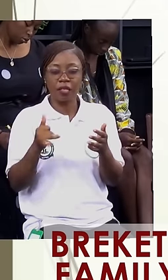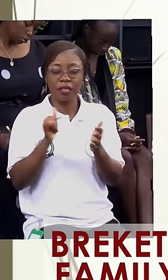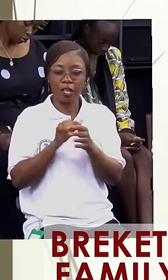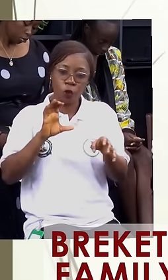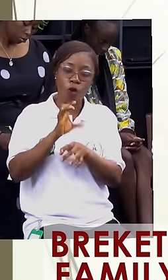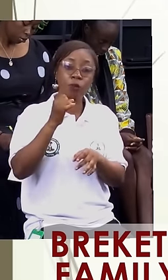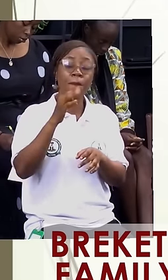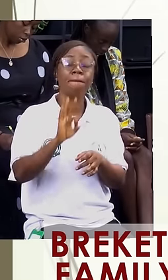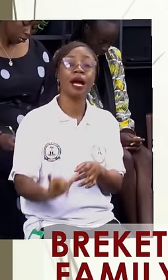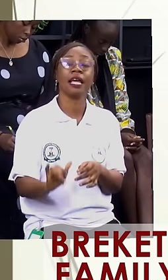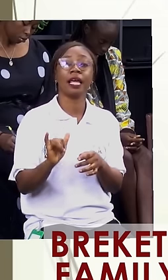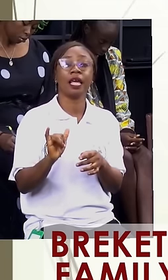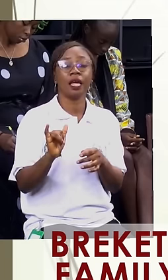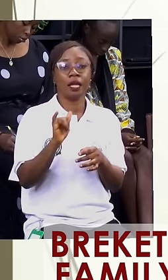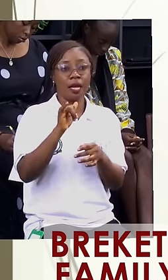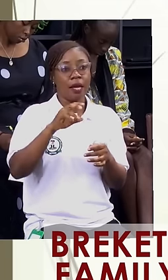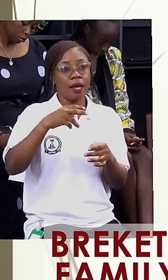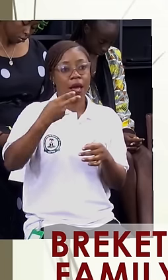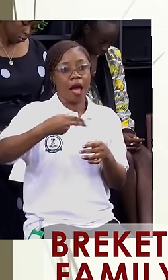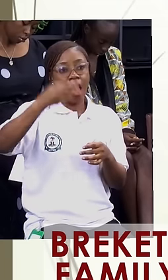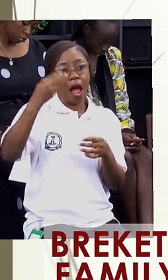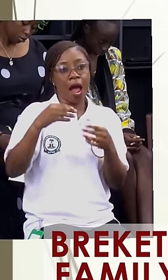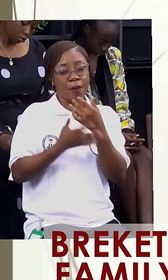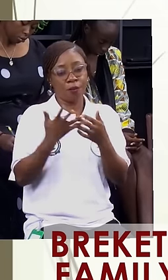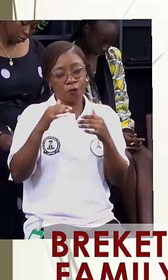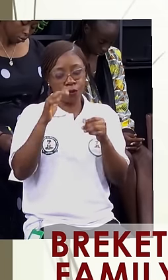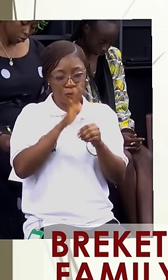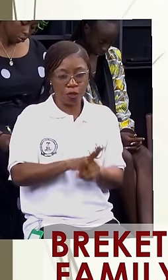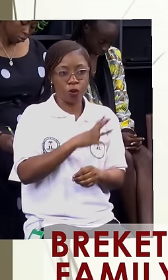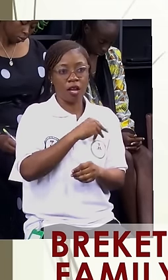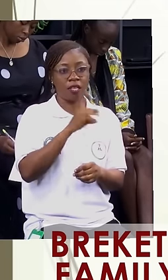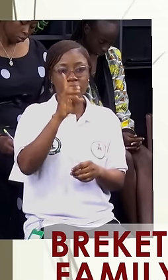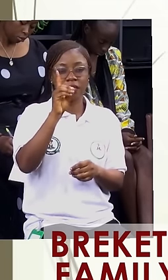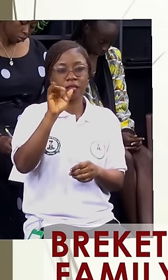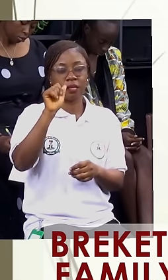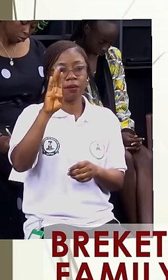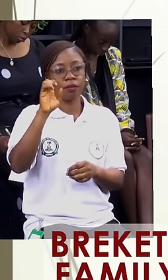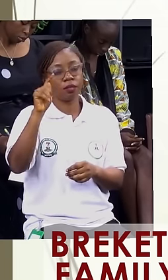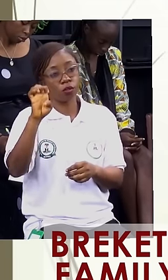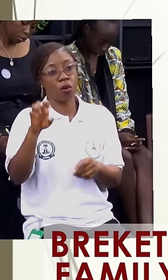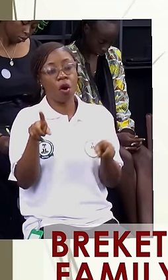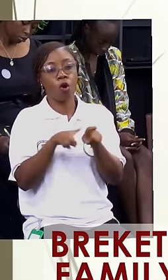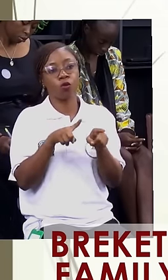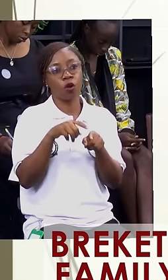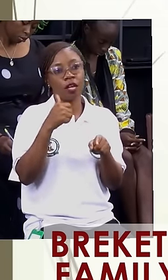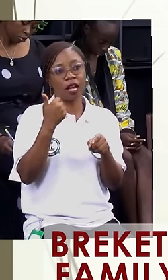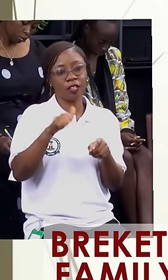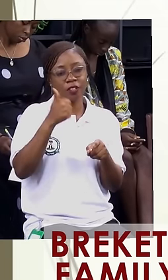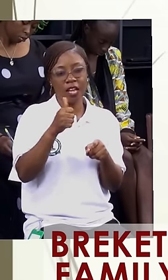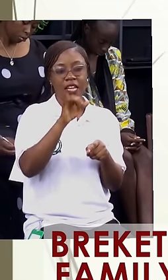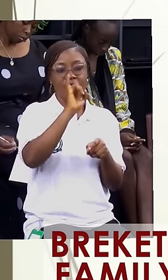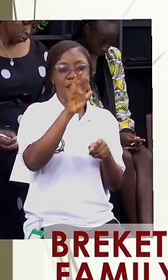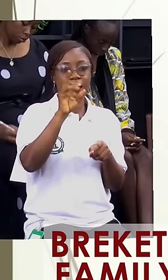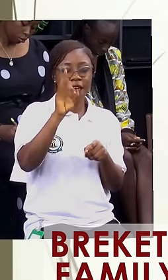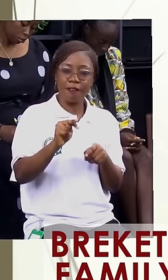and diabetes combined. So it's a very important thing. Another cause of kidney failure is infection. HIV infection